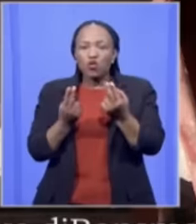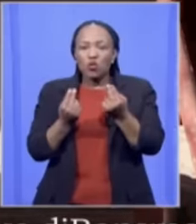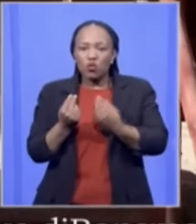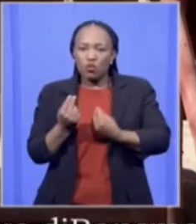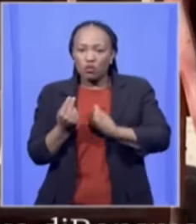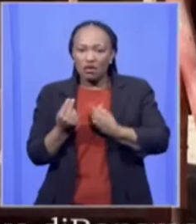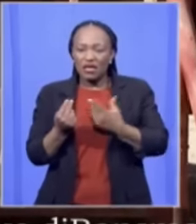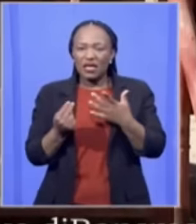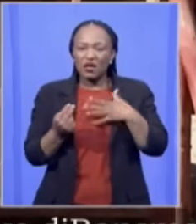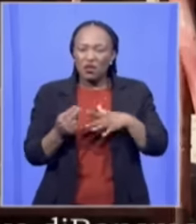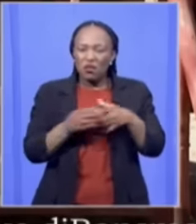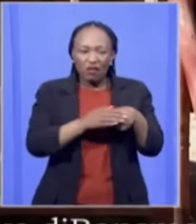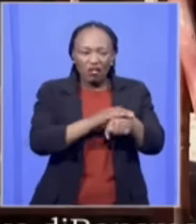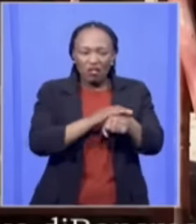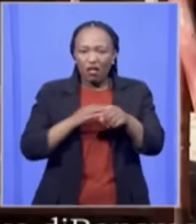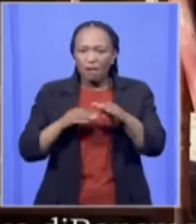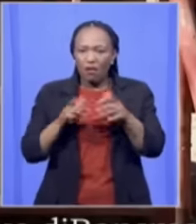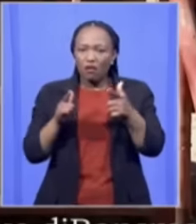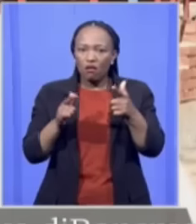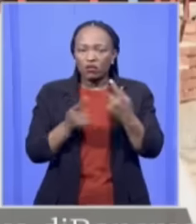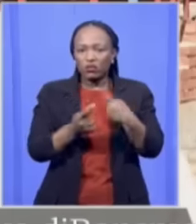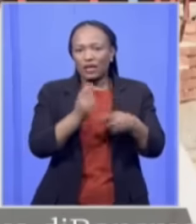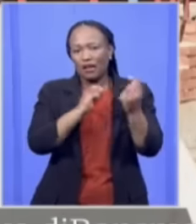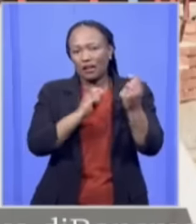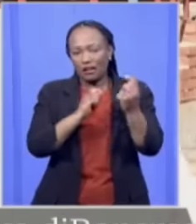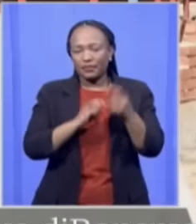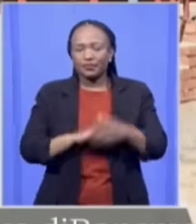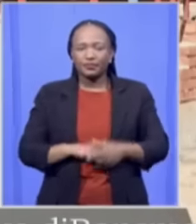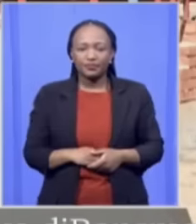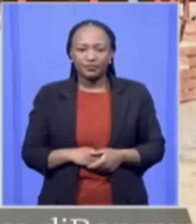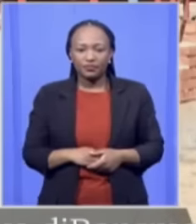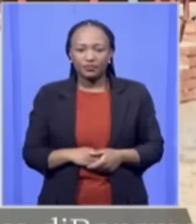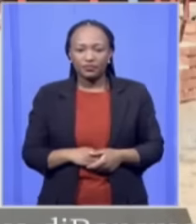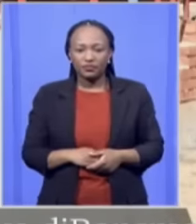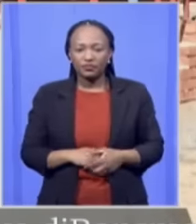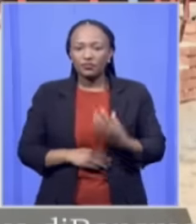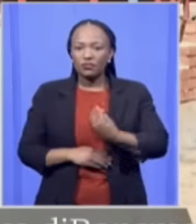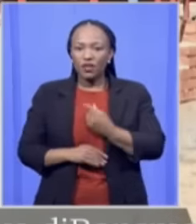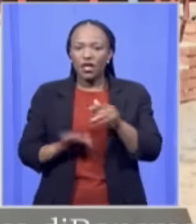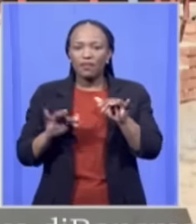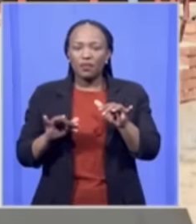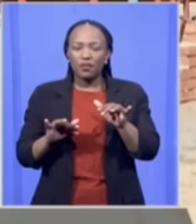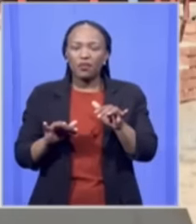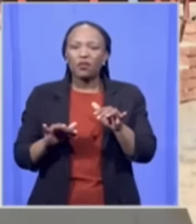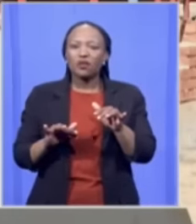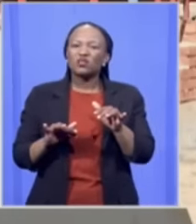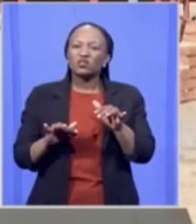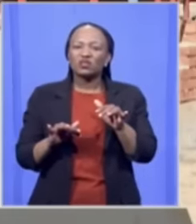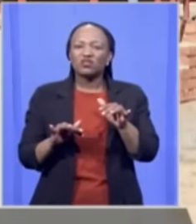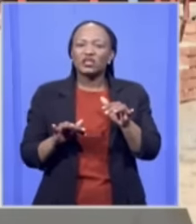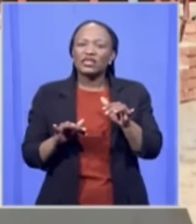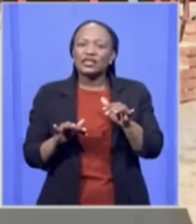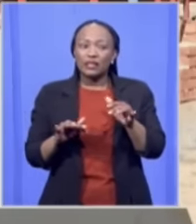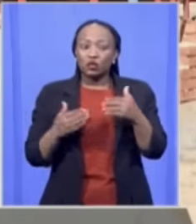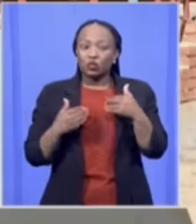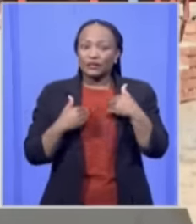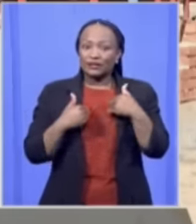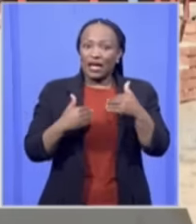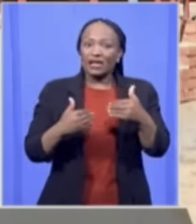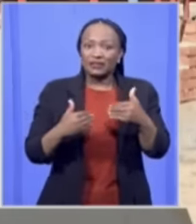go godisa le go rekisa dikgomo tsa Bonsmara. Young people, I think, are scared of what we call record keeping. Remember, stud breeding is not just